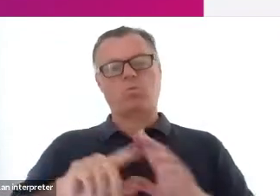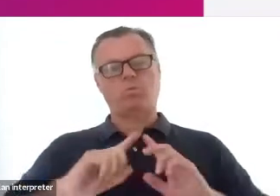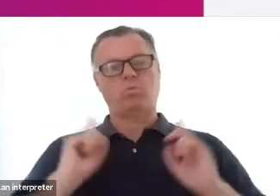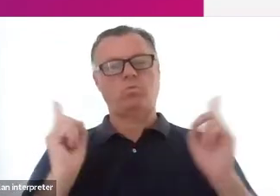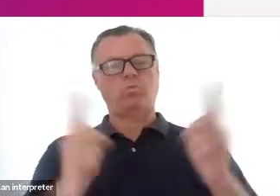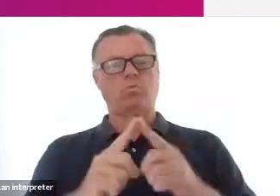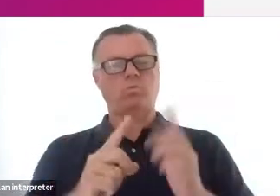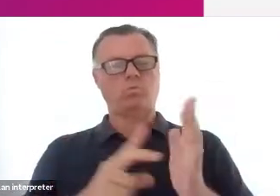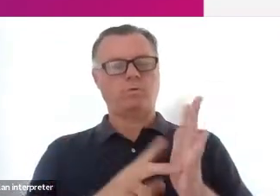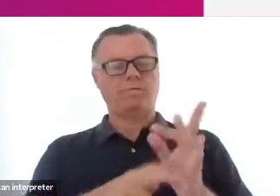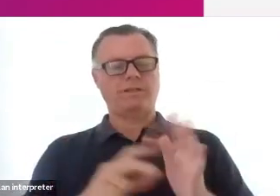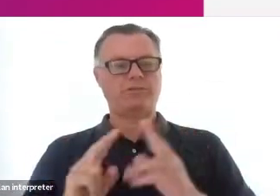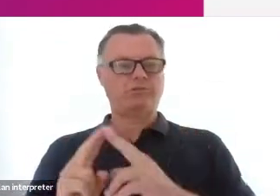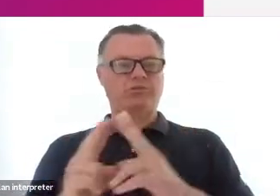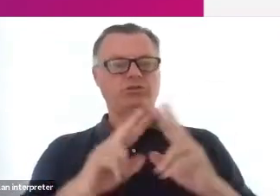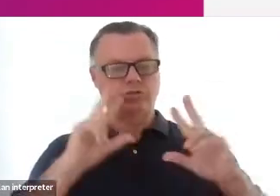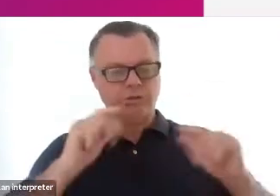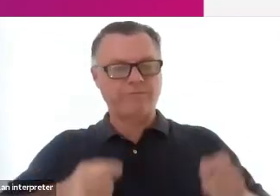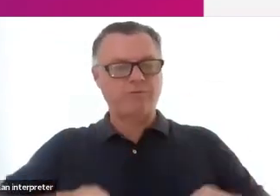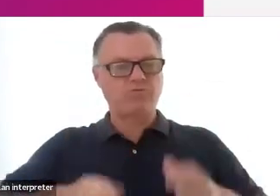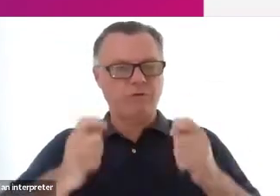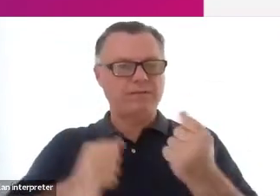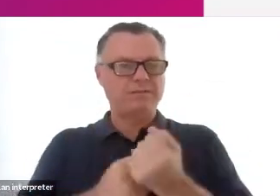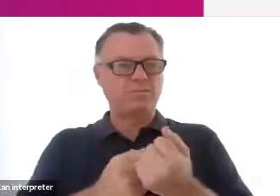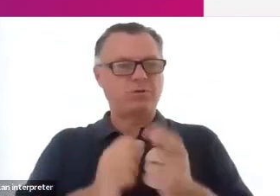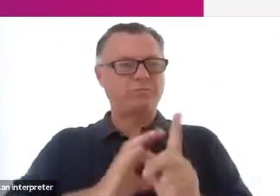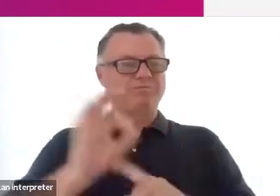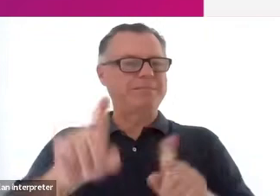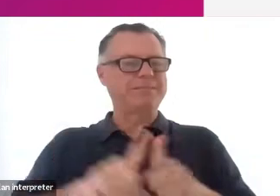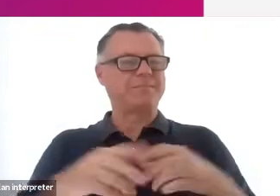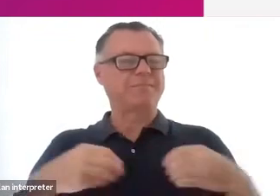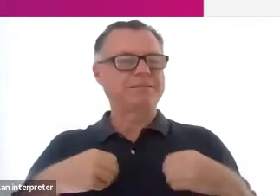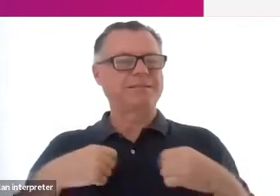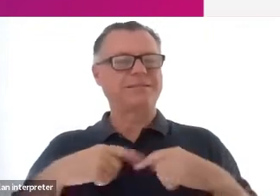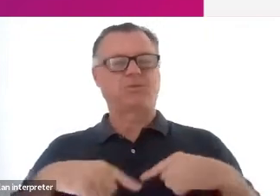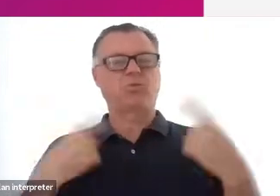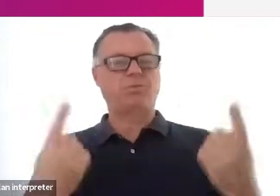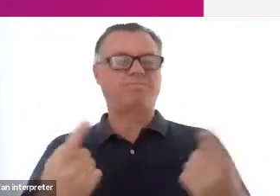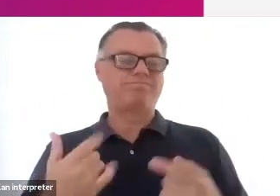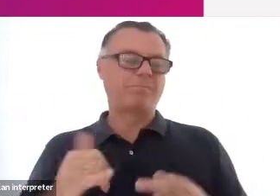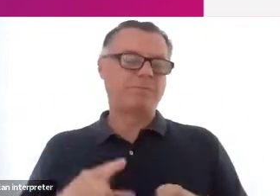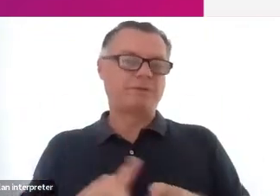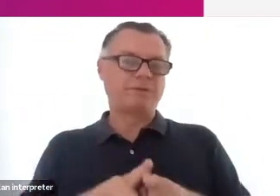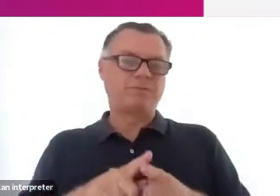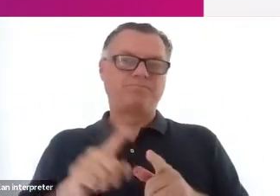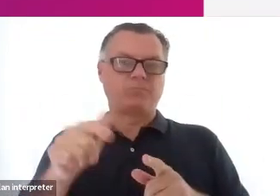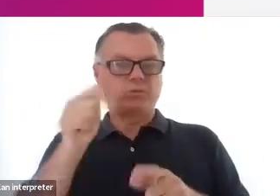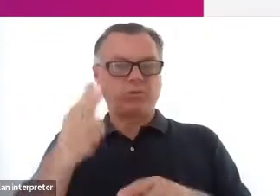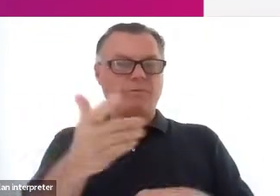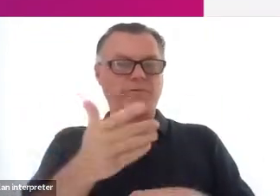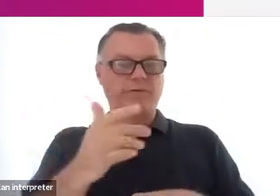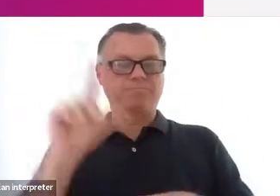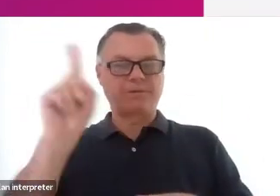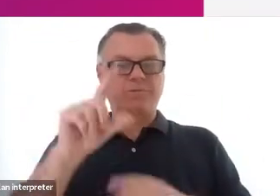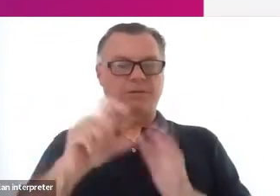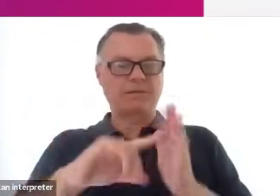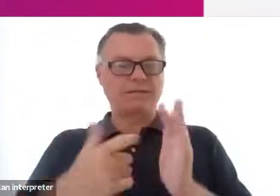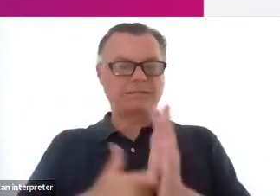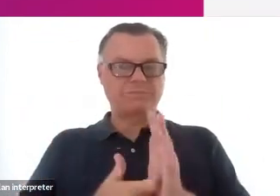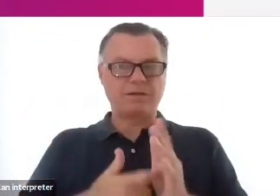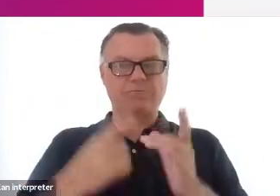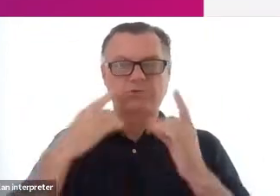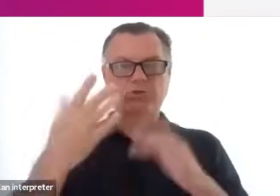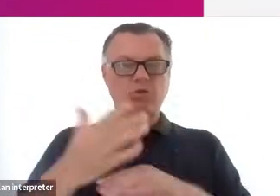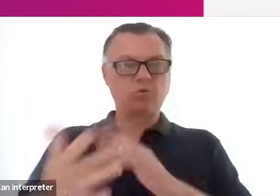offer of a pilot within your organization. It could be a potential customer that you can highlight this technology to. It could